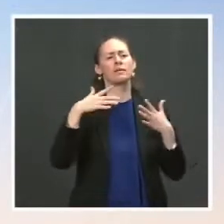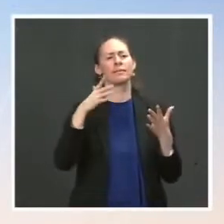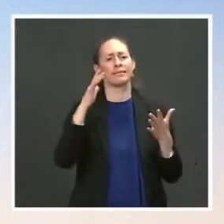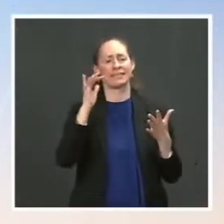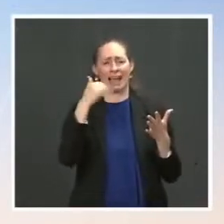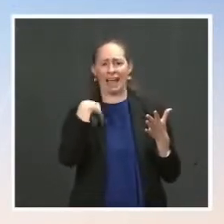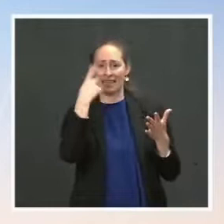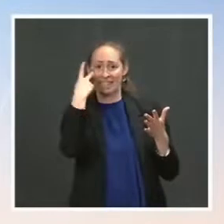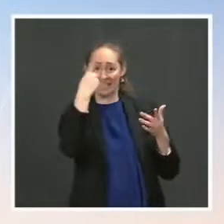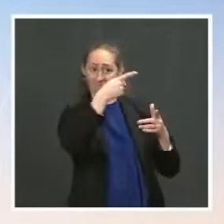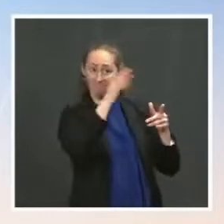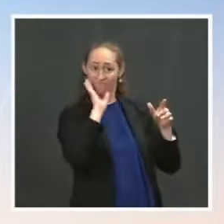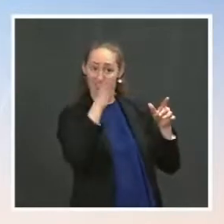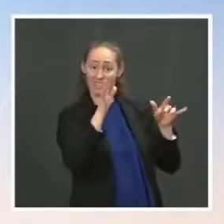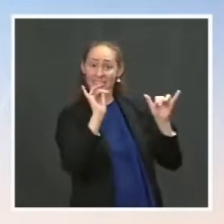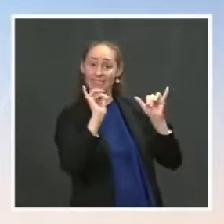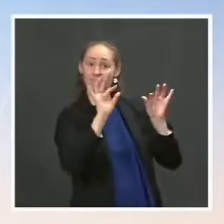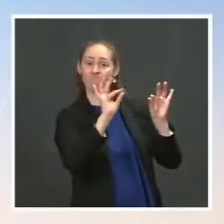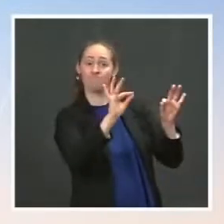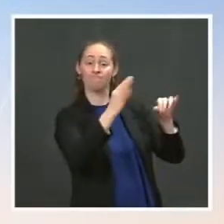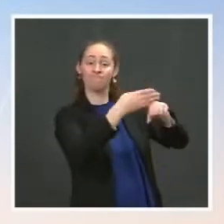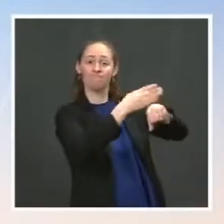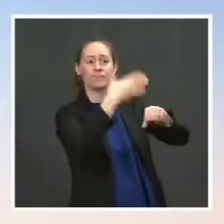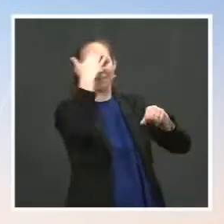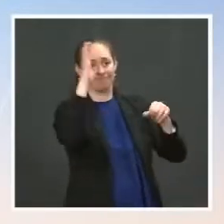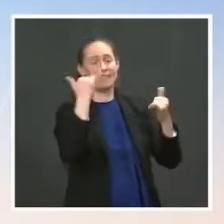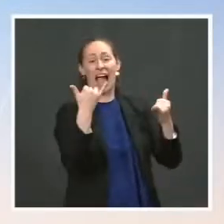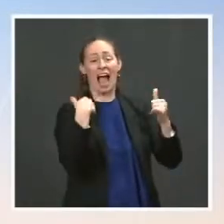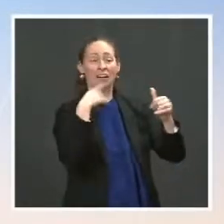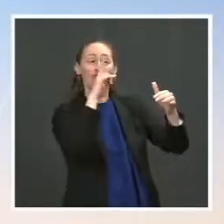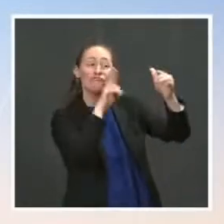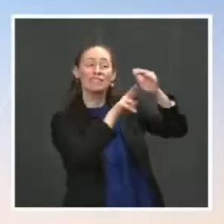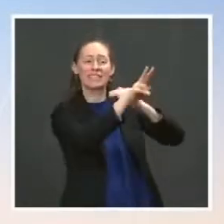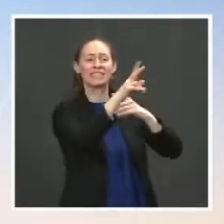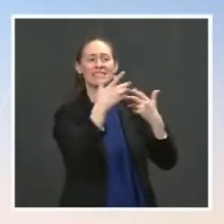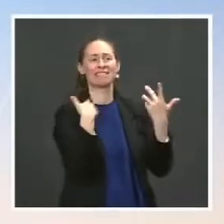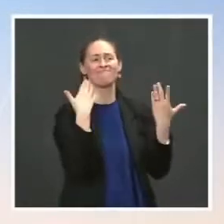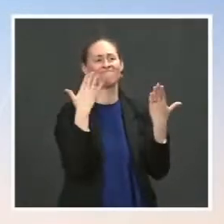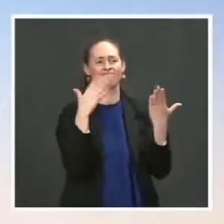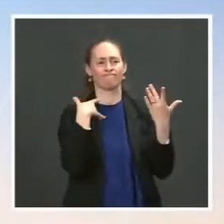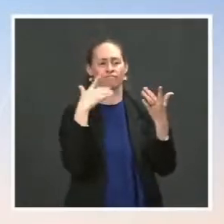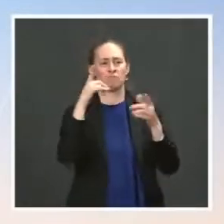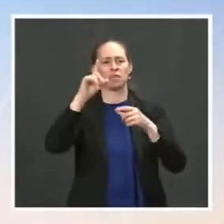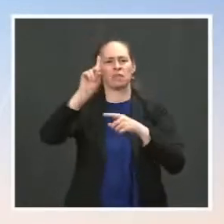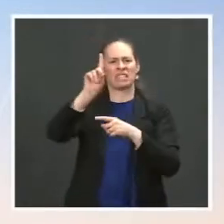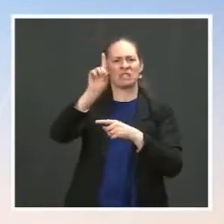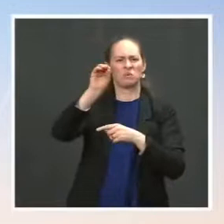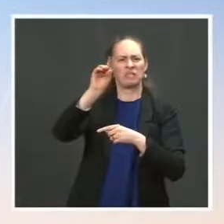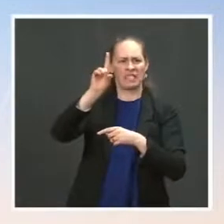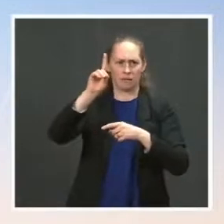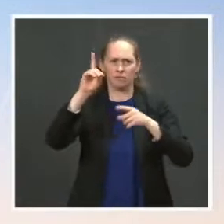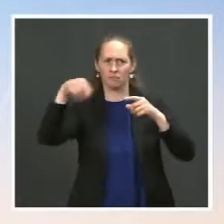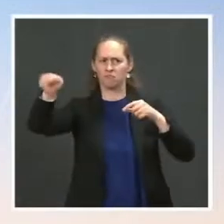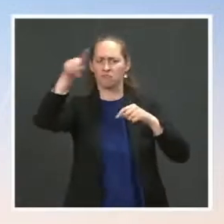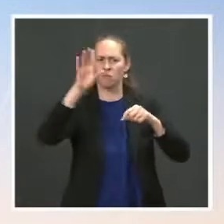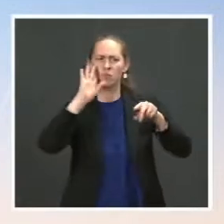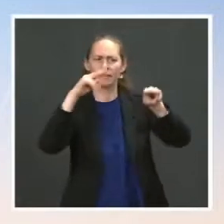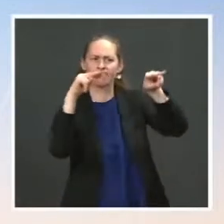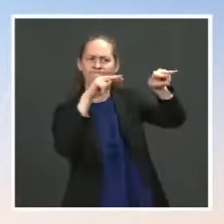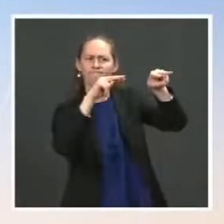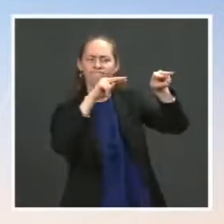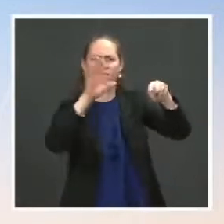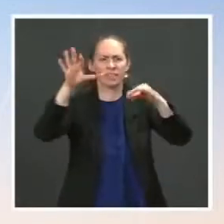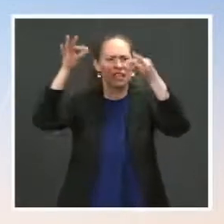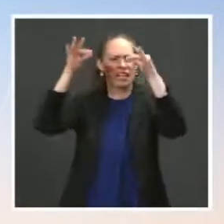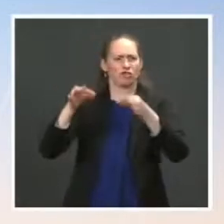that closely. I can't make any other predictions from here. Of course, the Department of Defense and others would be in the lead on making those assessments.